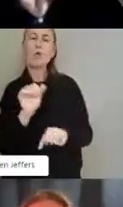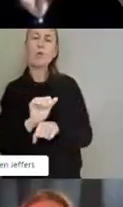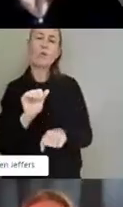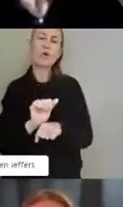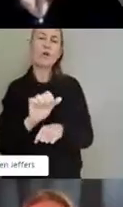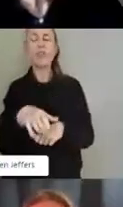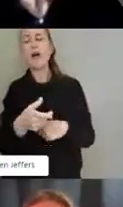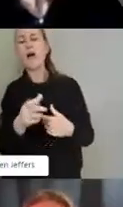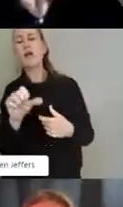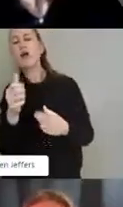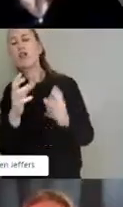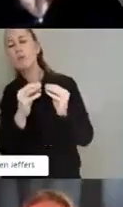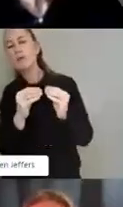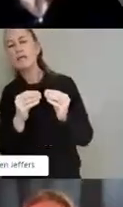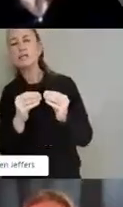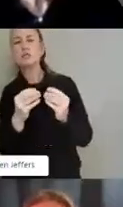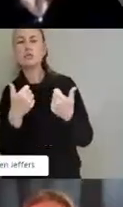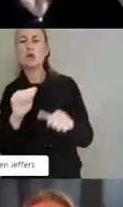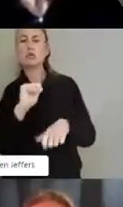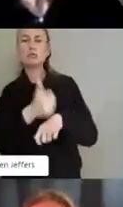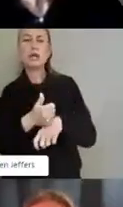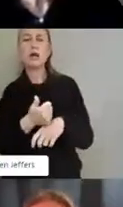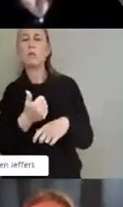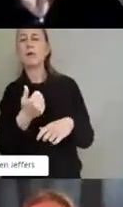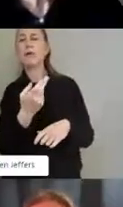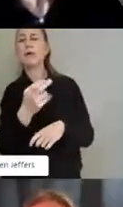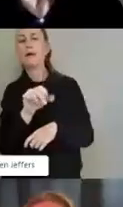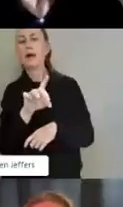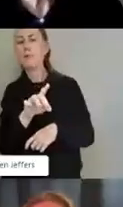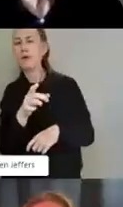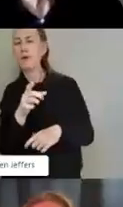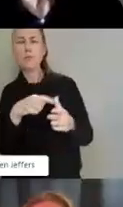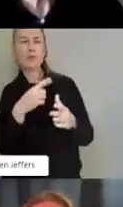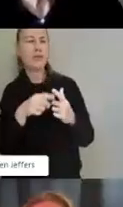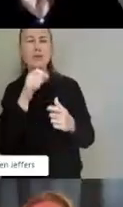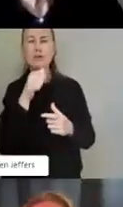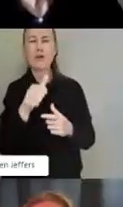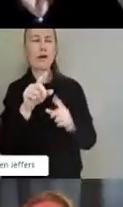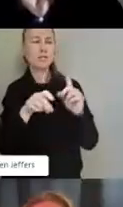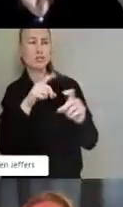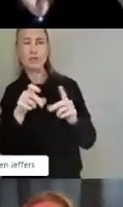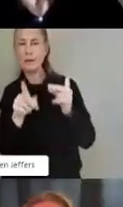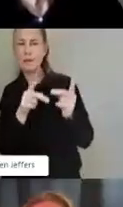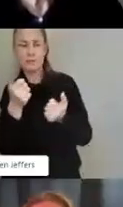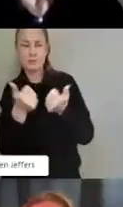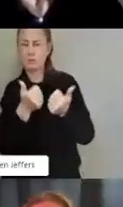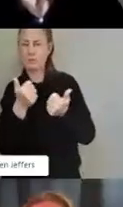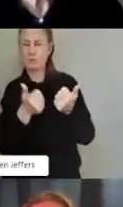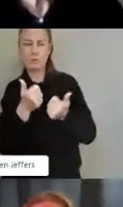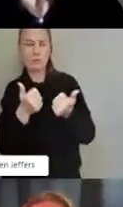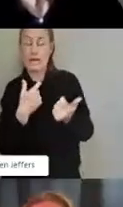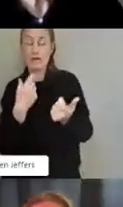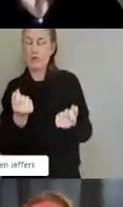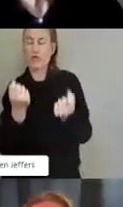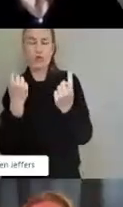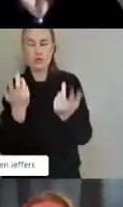meetings that you're working on, meeting these hybrid meetings, and then you're not because you're surveying people. So which one? I just don't